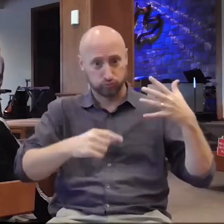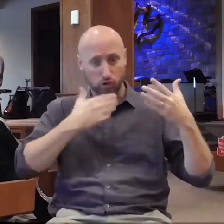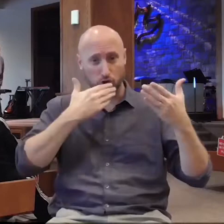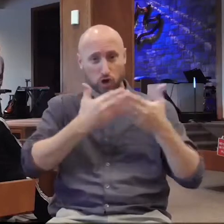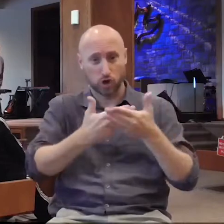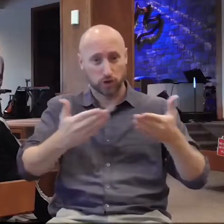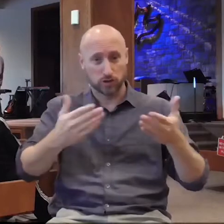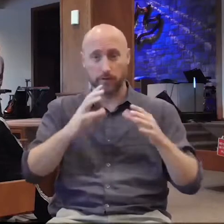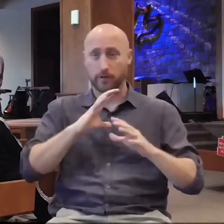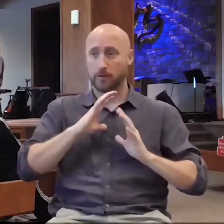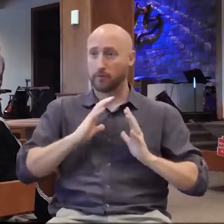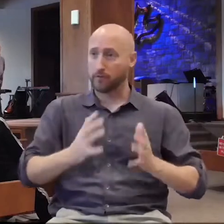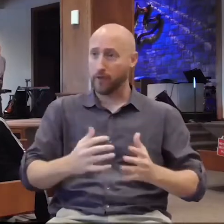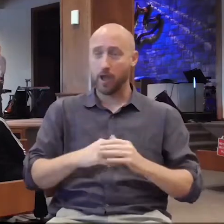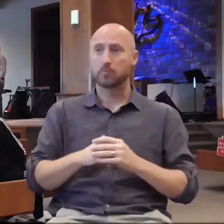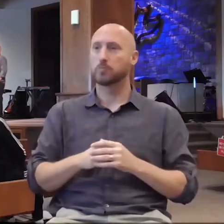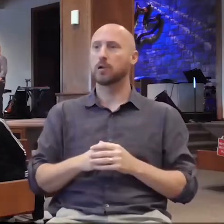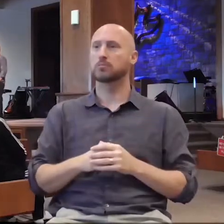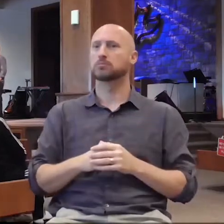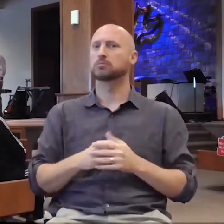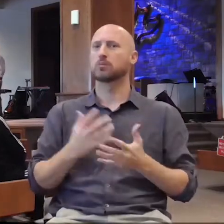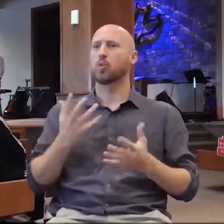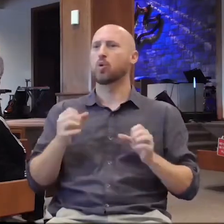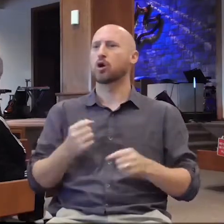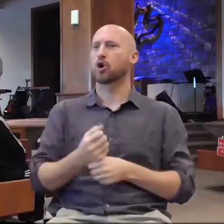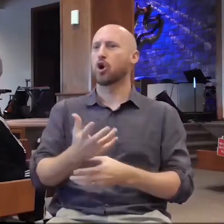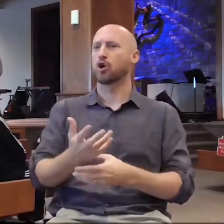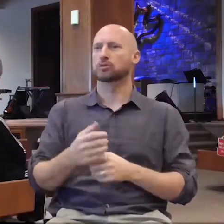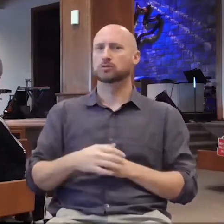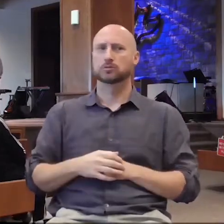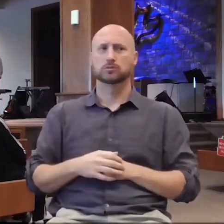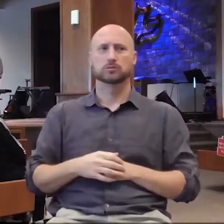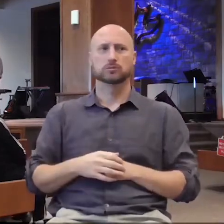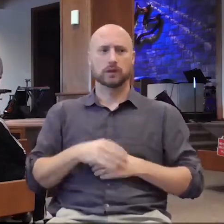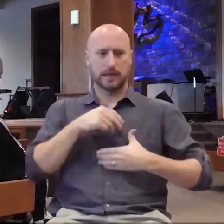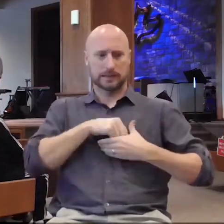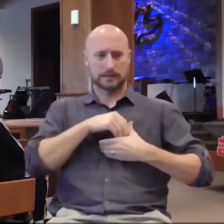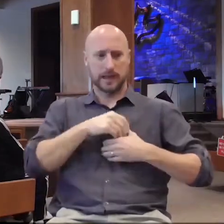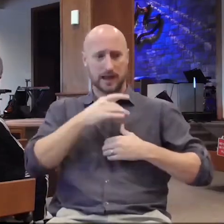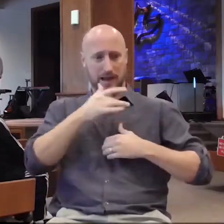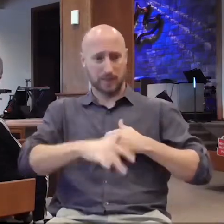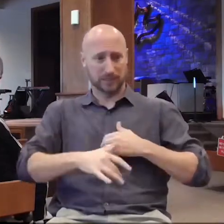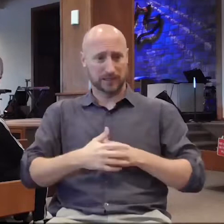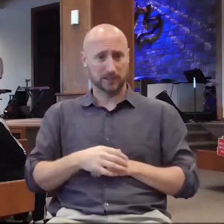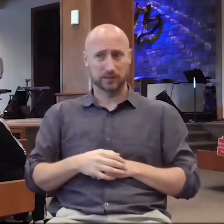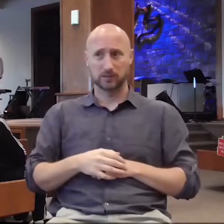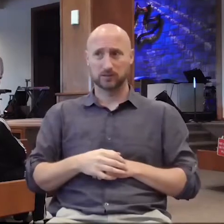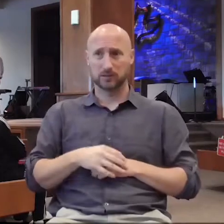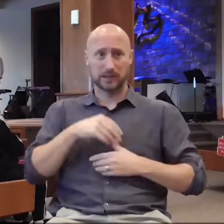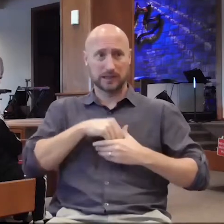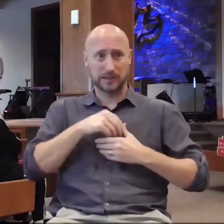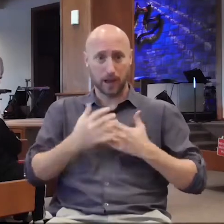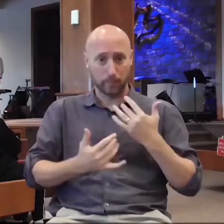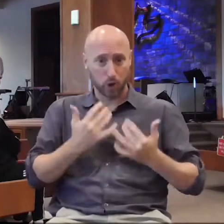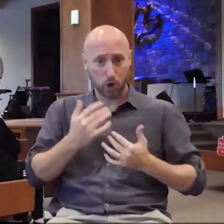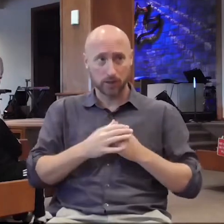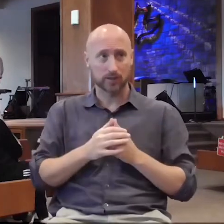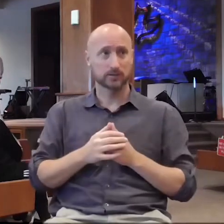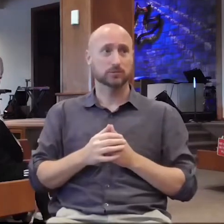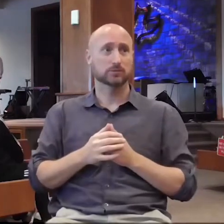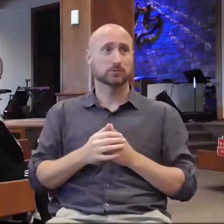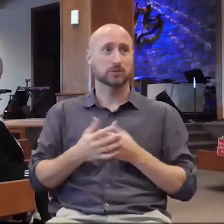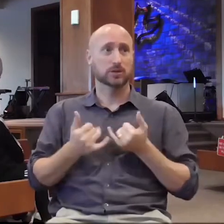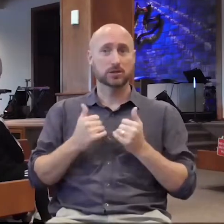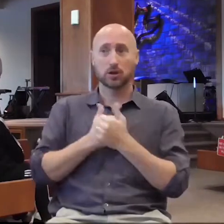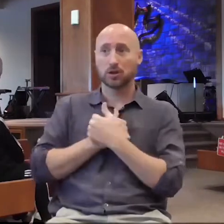but what's driving it? Is your tank empty? What's burning inside? Do you still love Jesus? Are